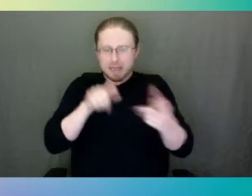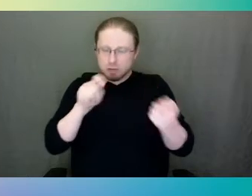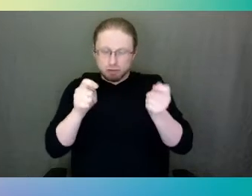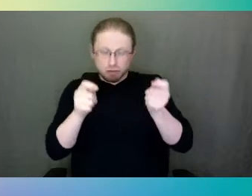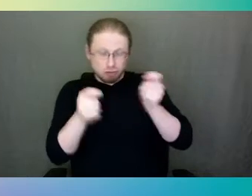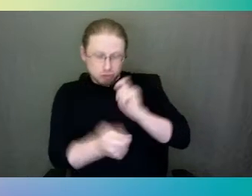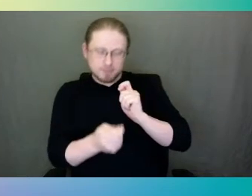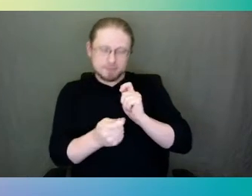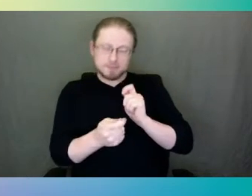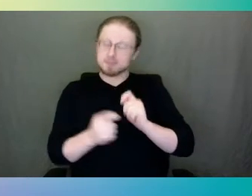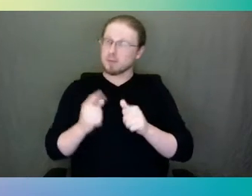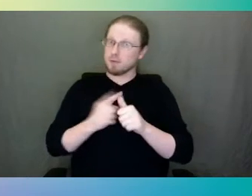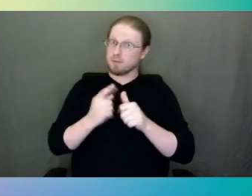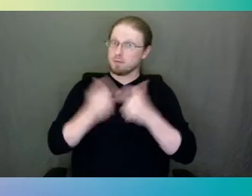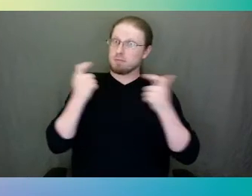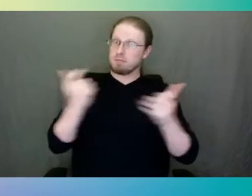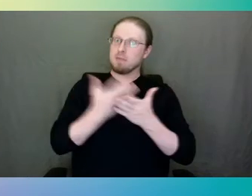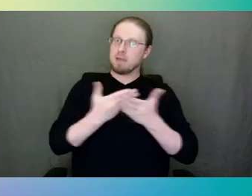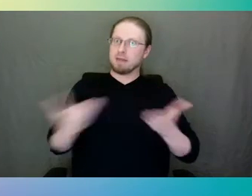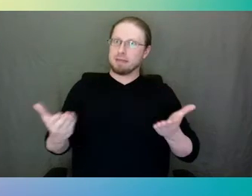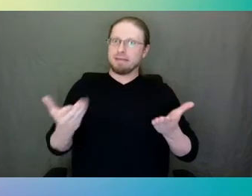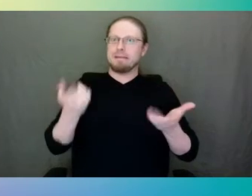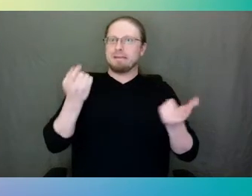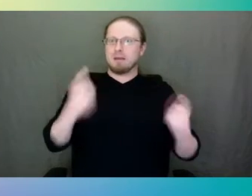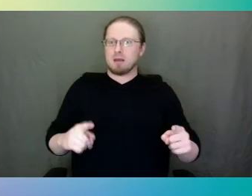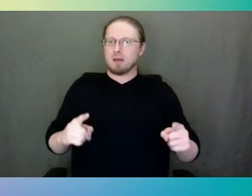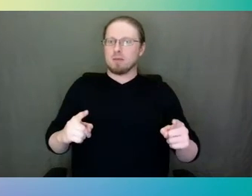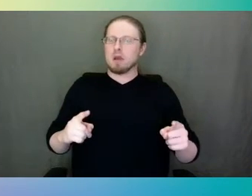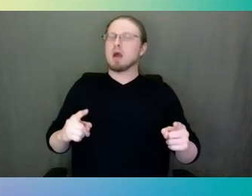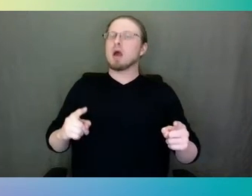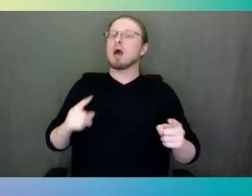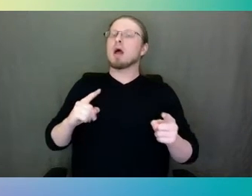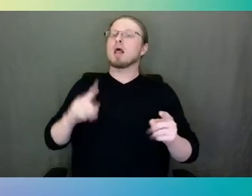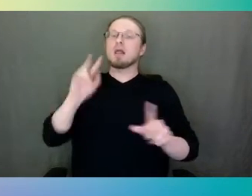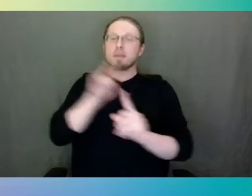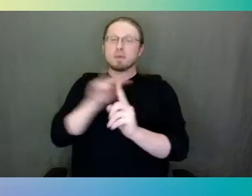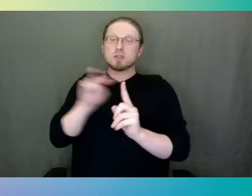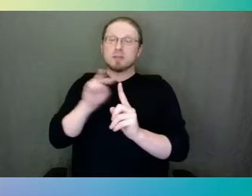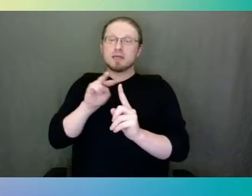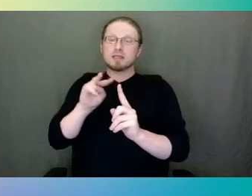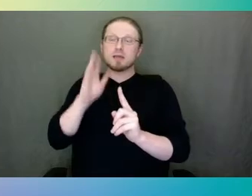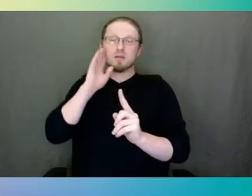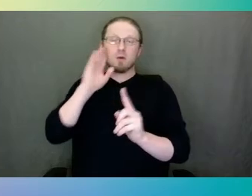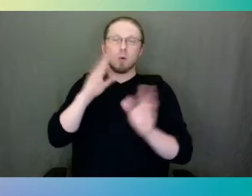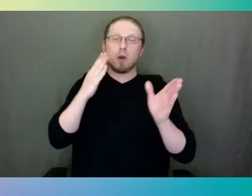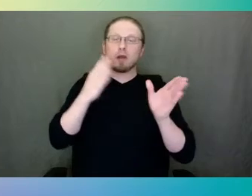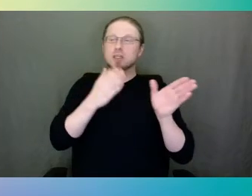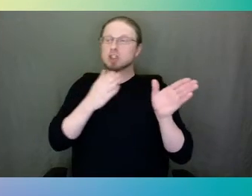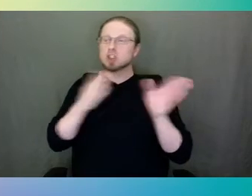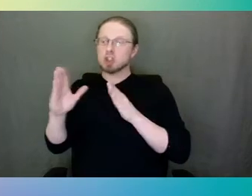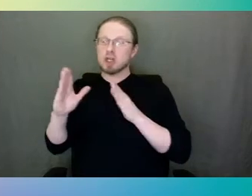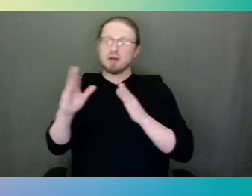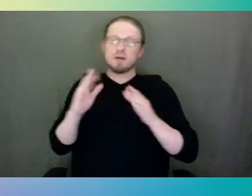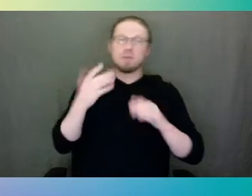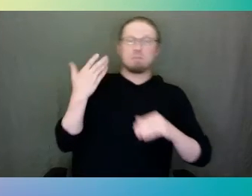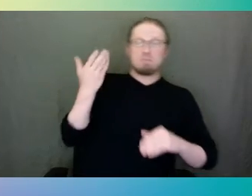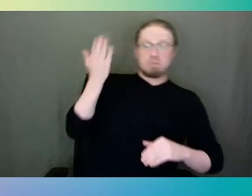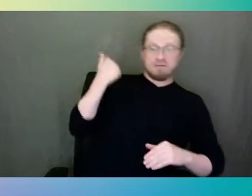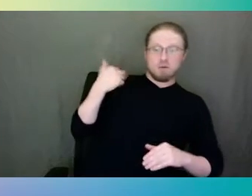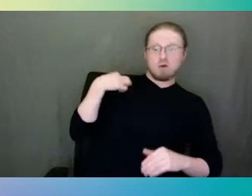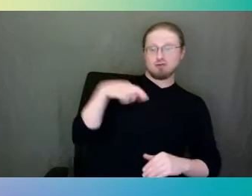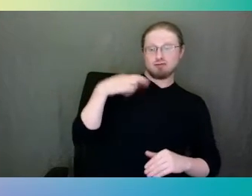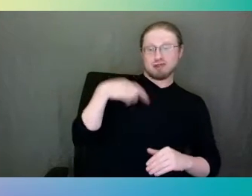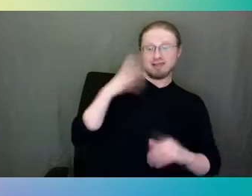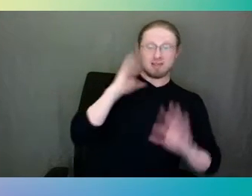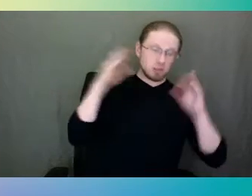is going to be centered, or views are going to be centered on science rather than religion. So there'll be this shift of the